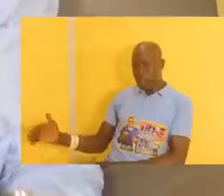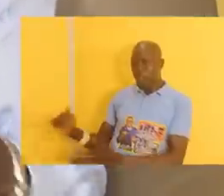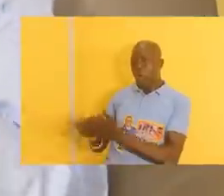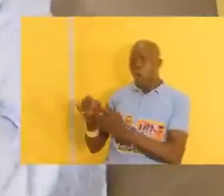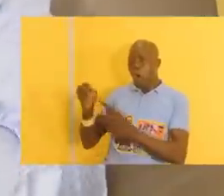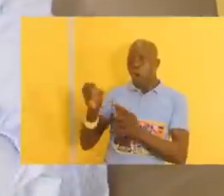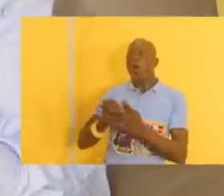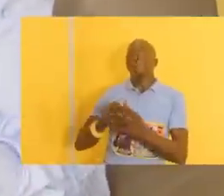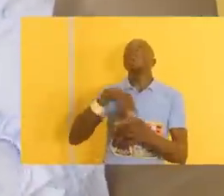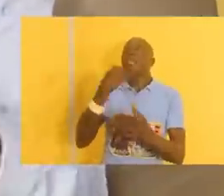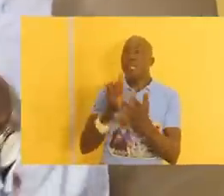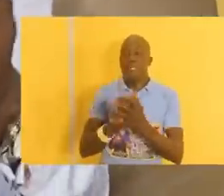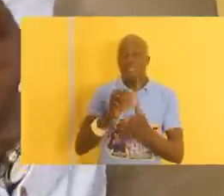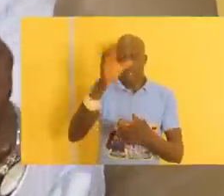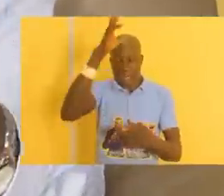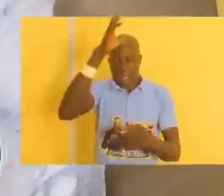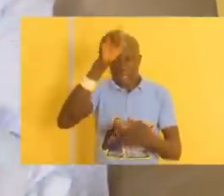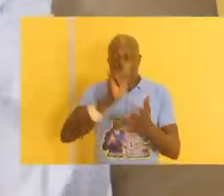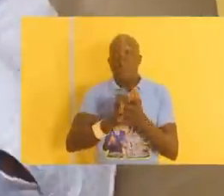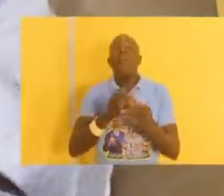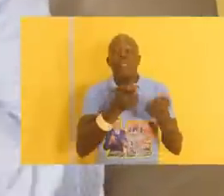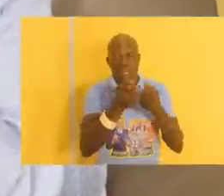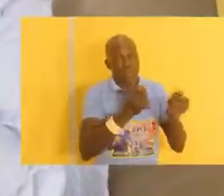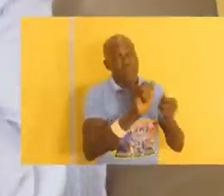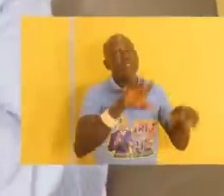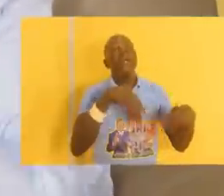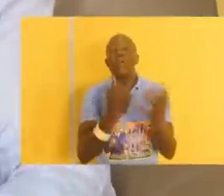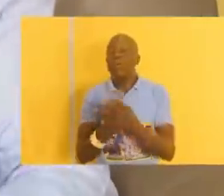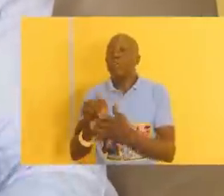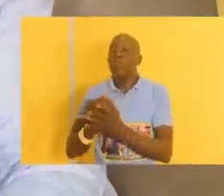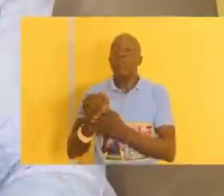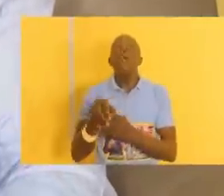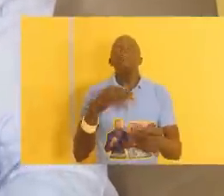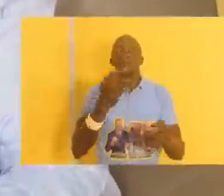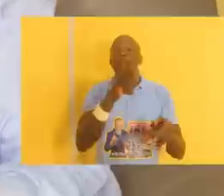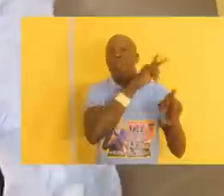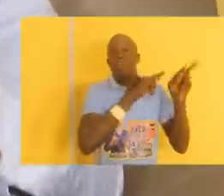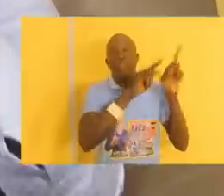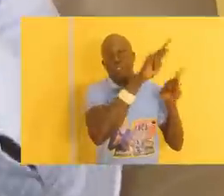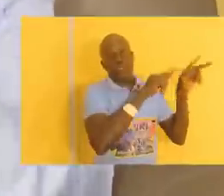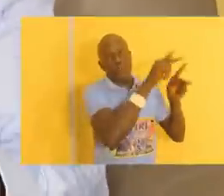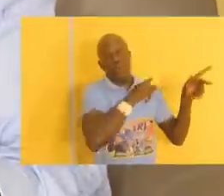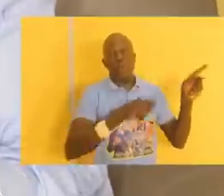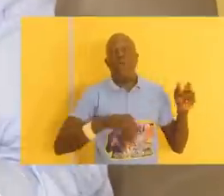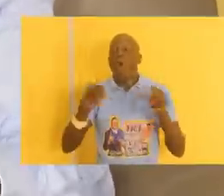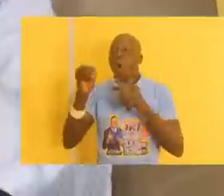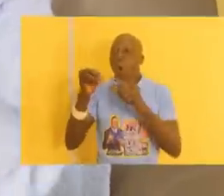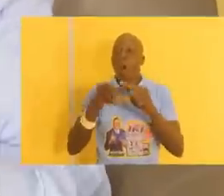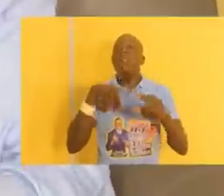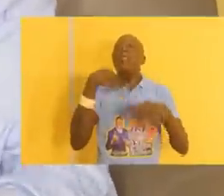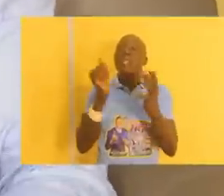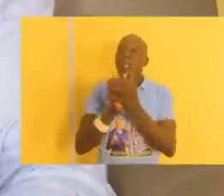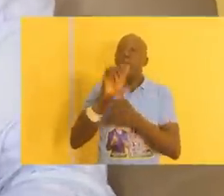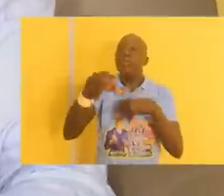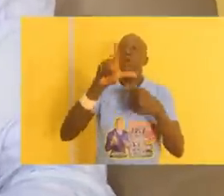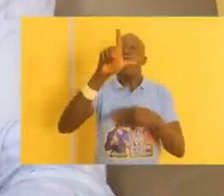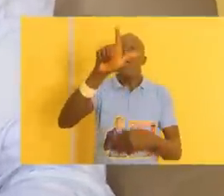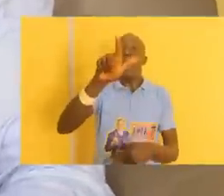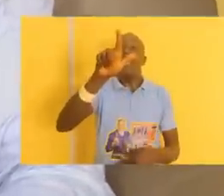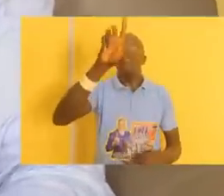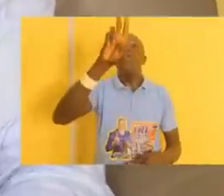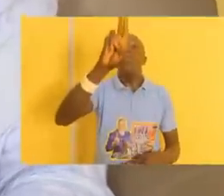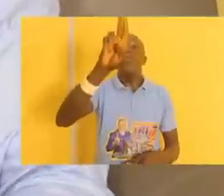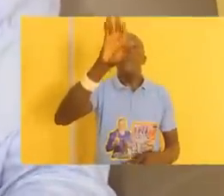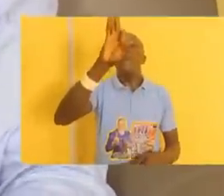side. Because of what you want to do. Tell the driver. You are going to Sebioba bus stop. Abi unolufu akwe bus stop. Unolufu akwe bus